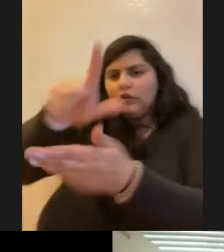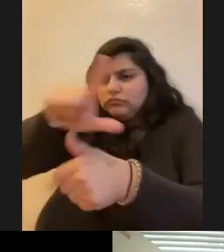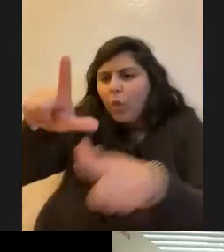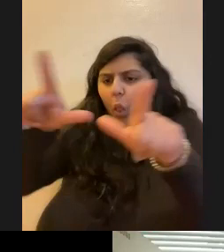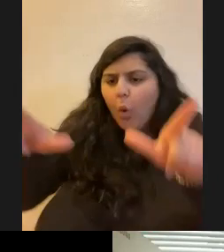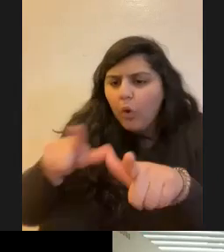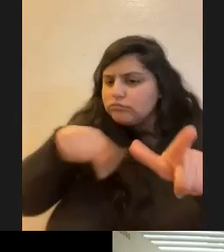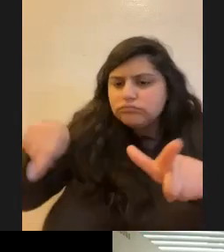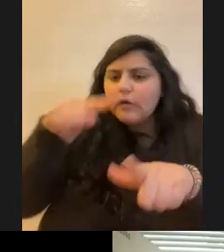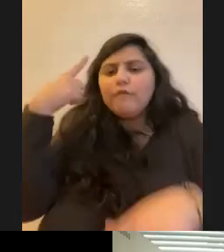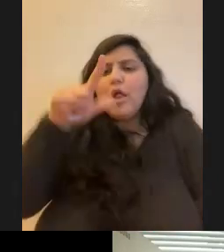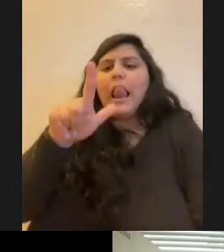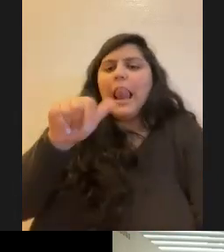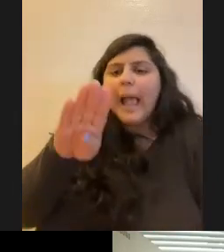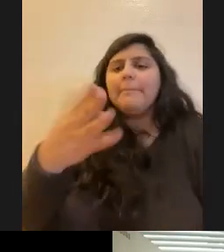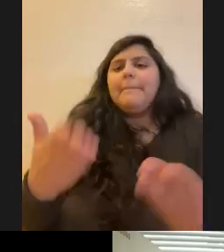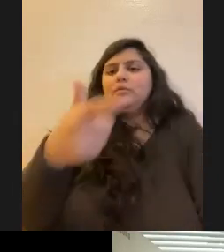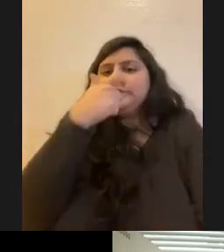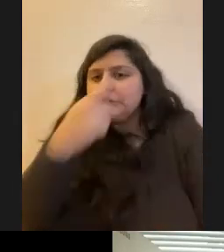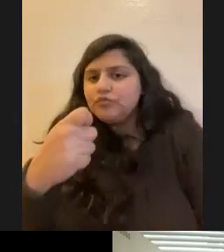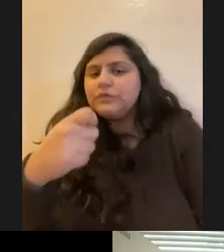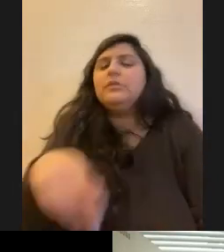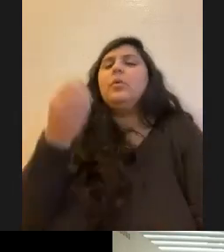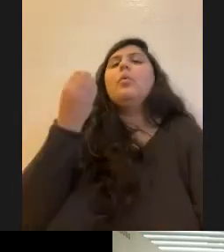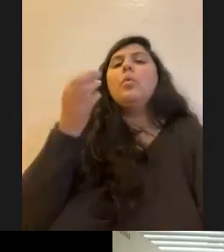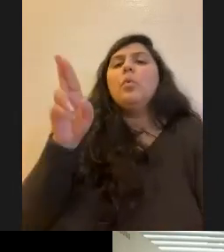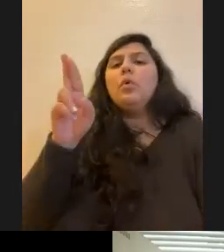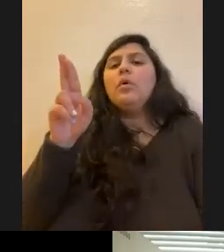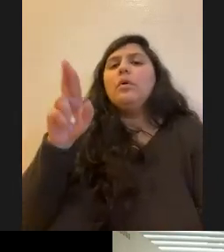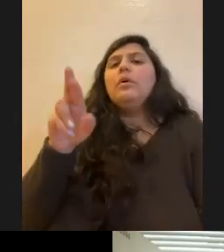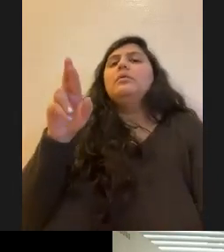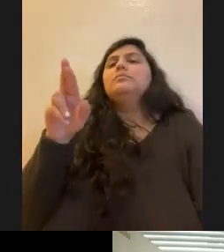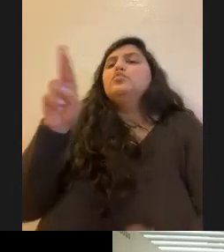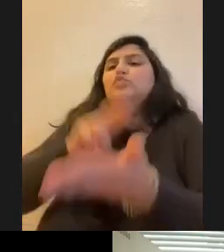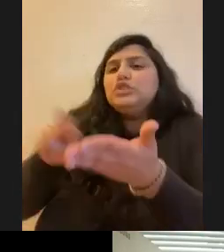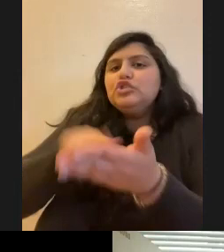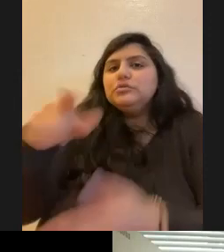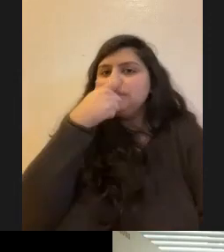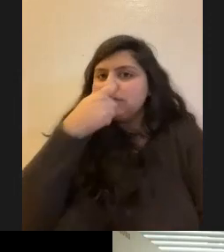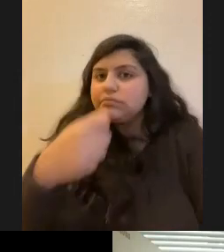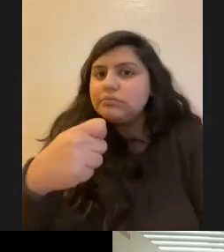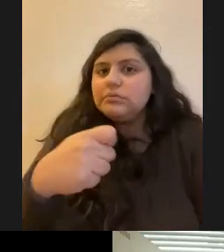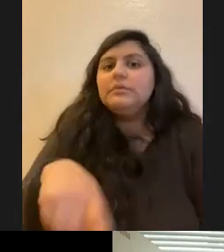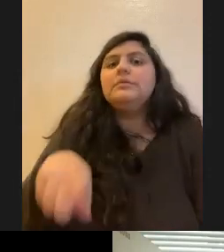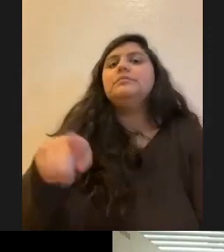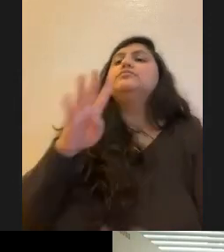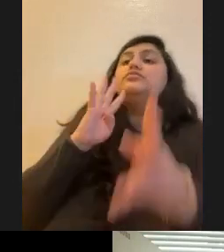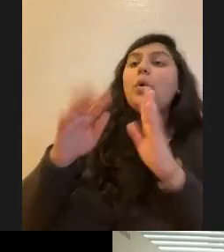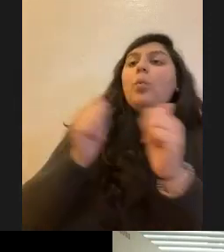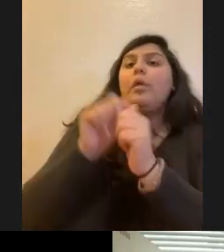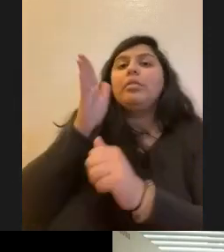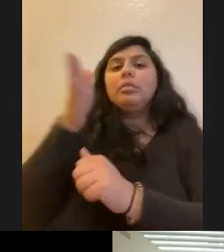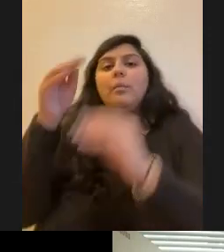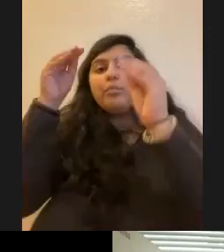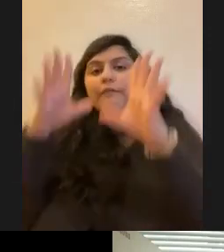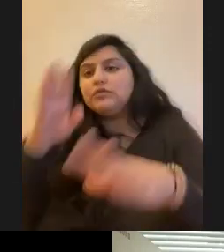for labs you might be interested in, or research you might be interested in, and just like talking to those professors